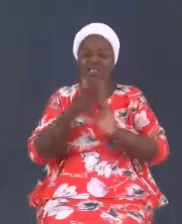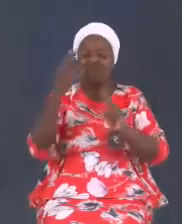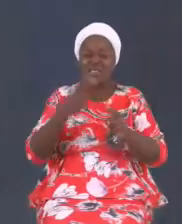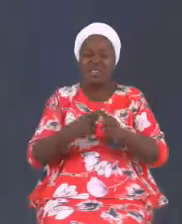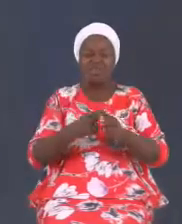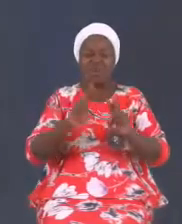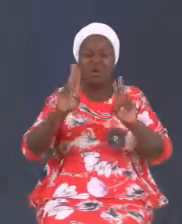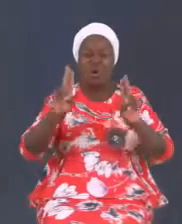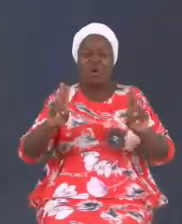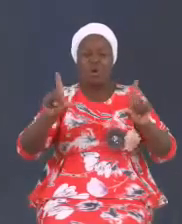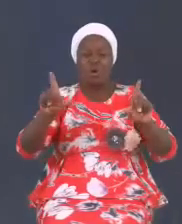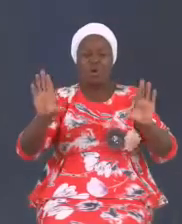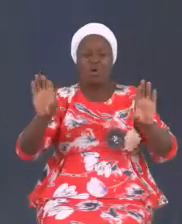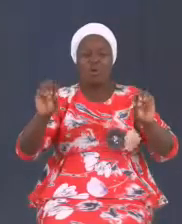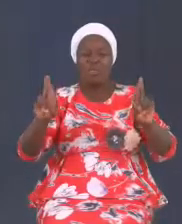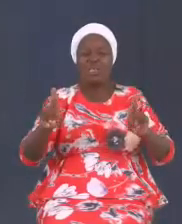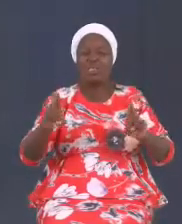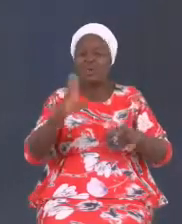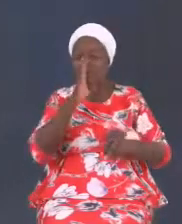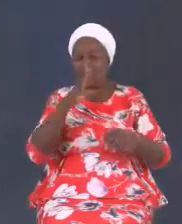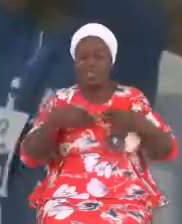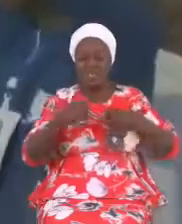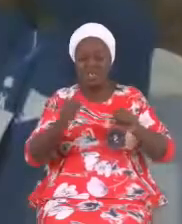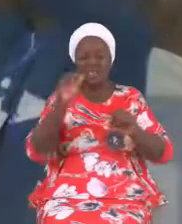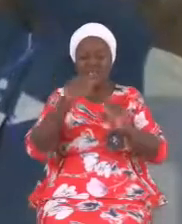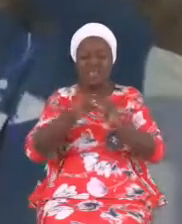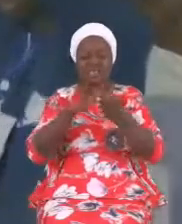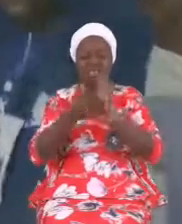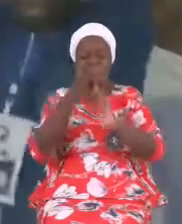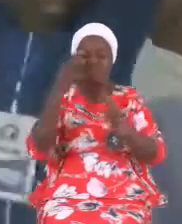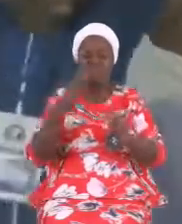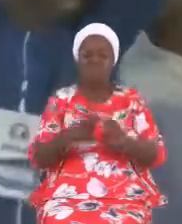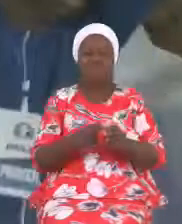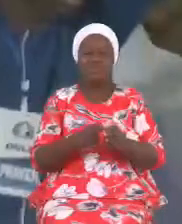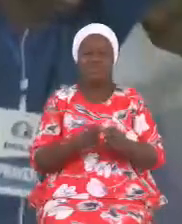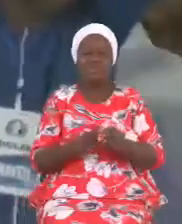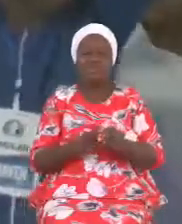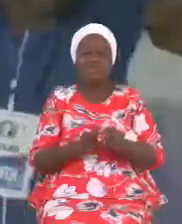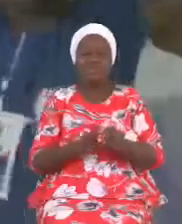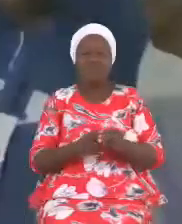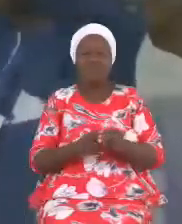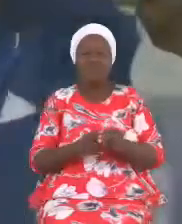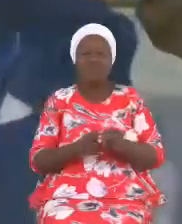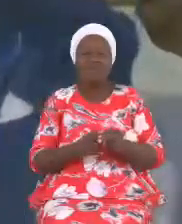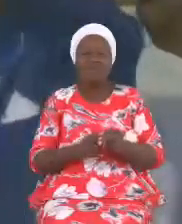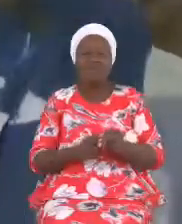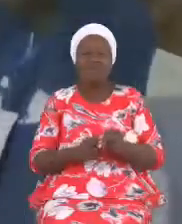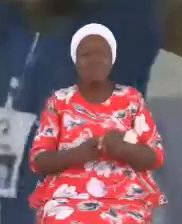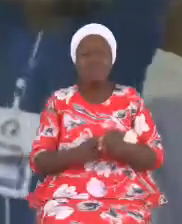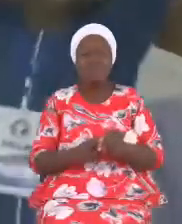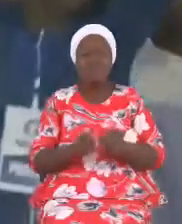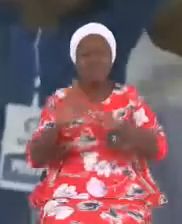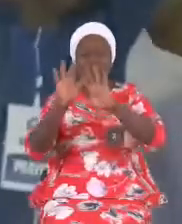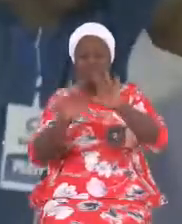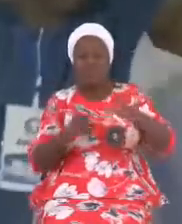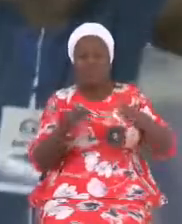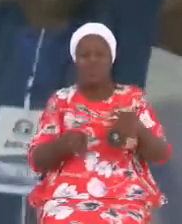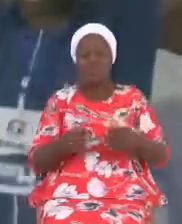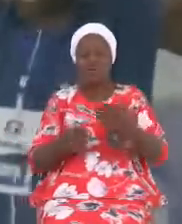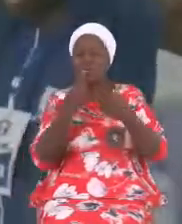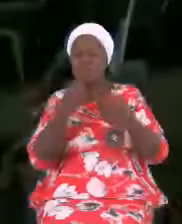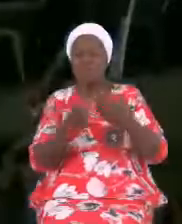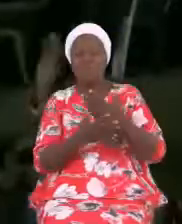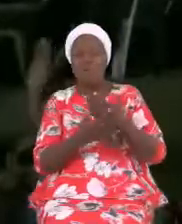Ulcer, be healed in Jesus' name. Issue of blood, dry up in